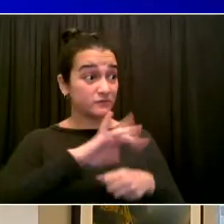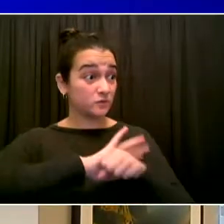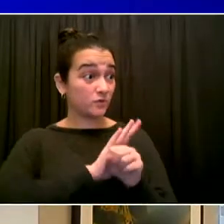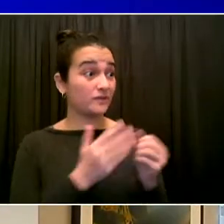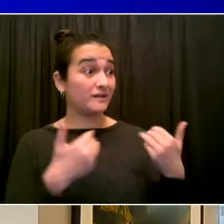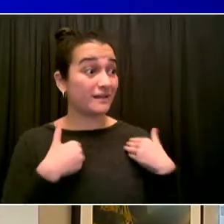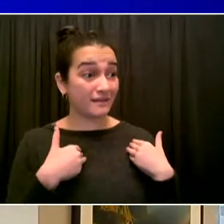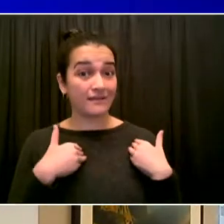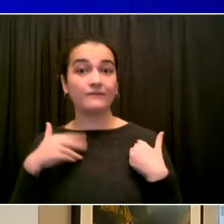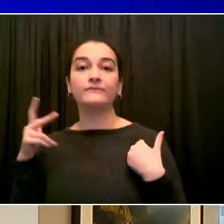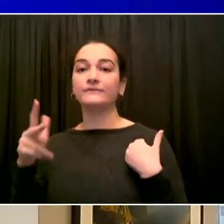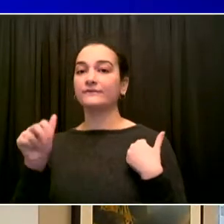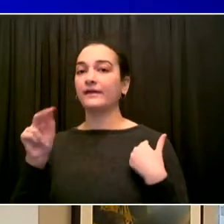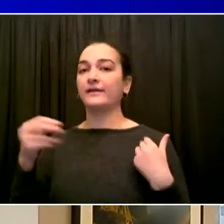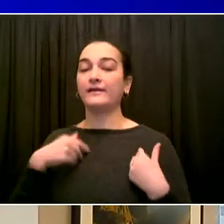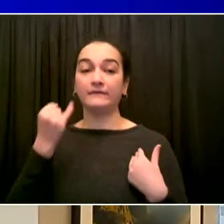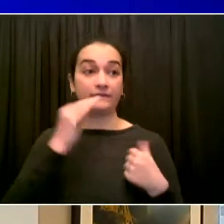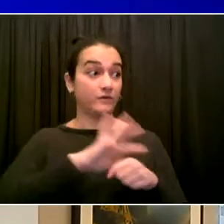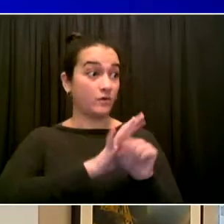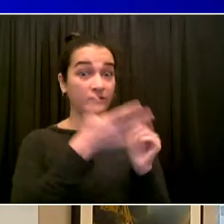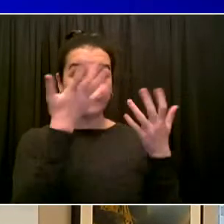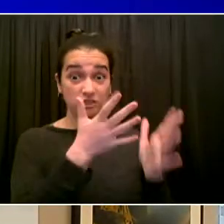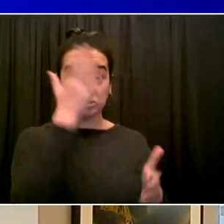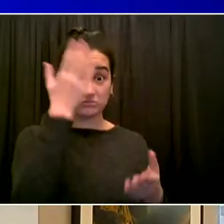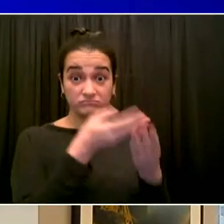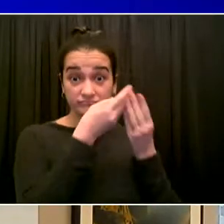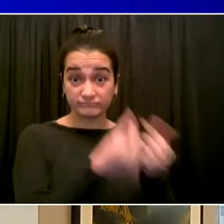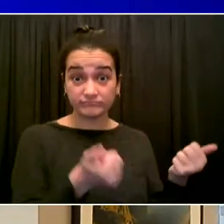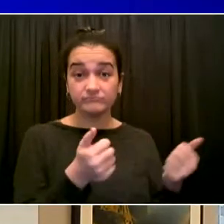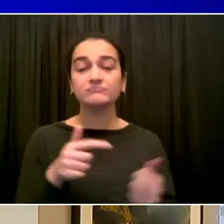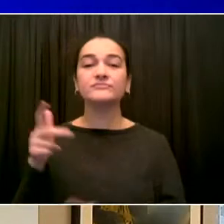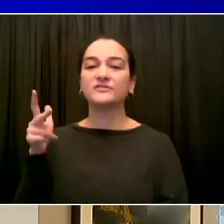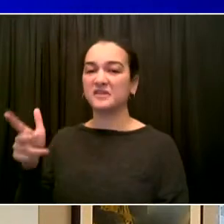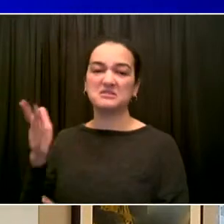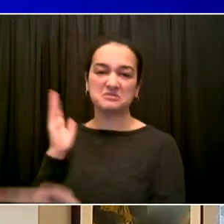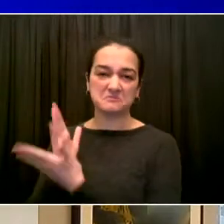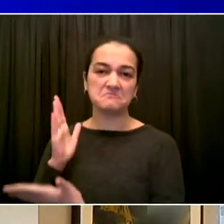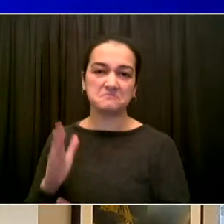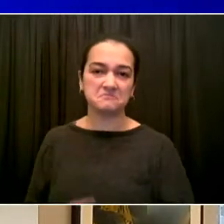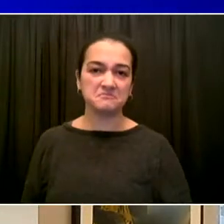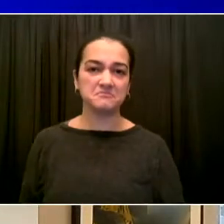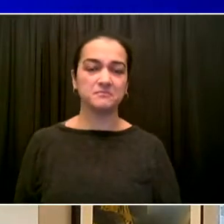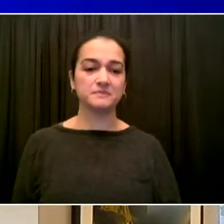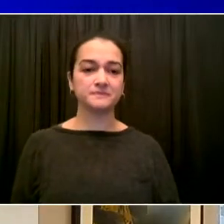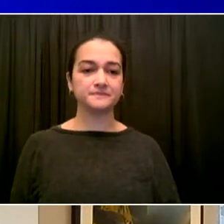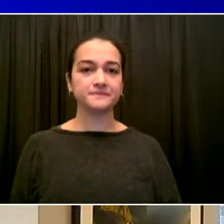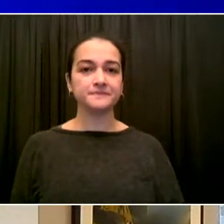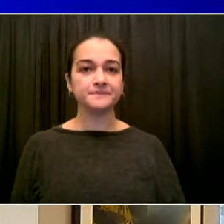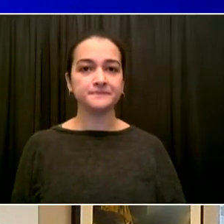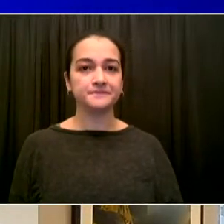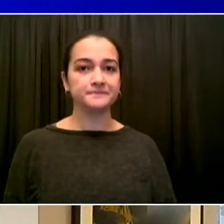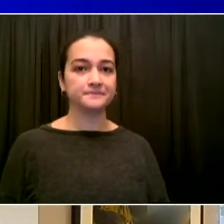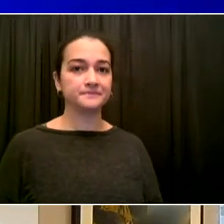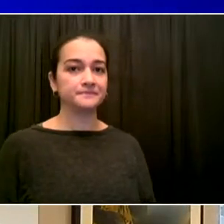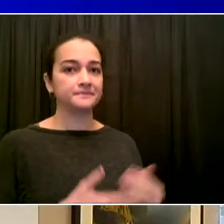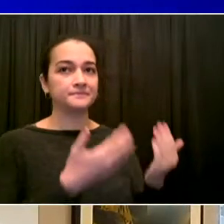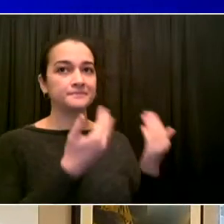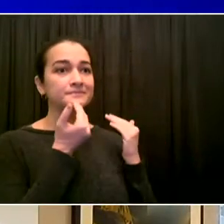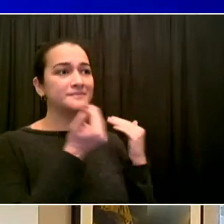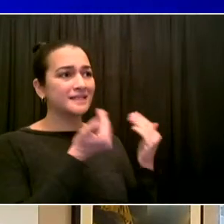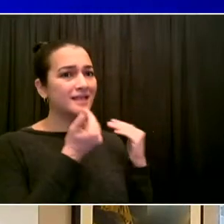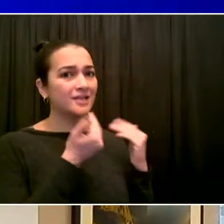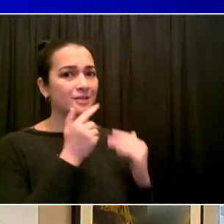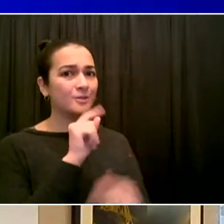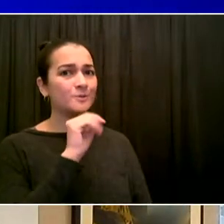much, Ted. Great job to you and all the wonderful folks at Test and Trace Core. Thank you. Excellent work. And what a clear,